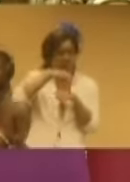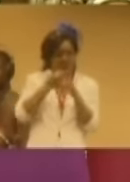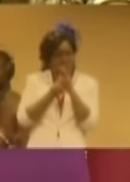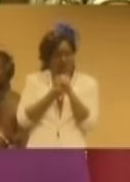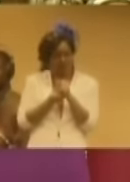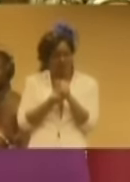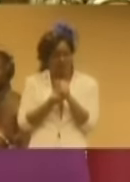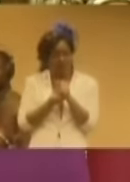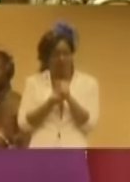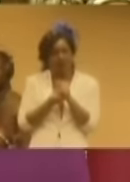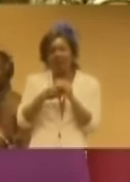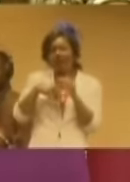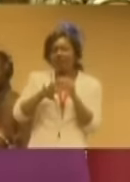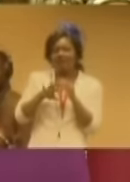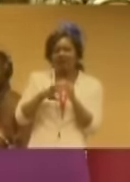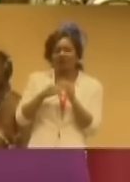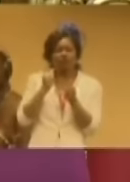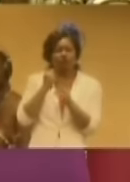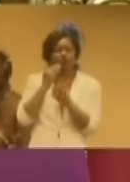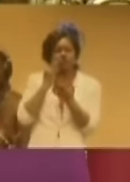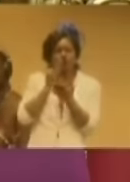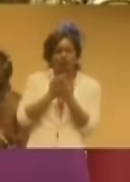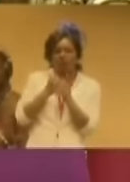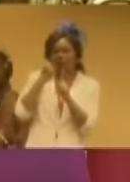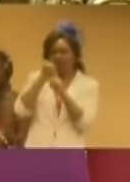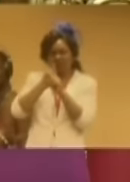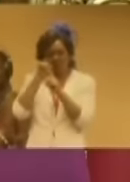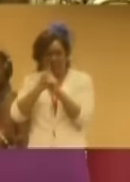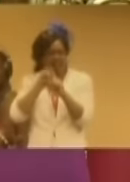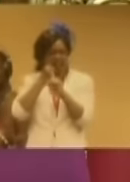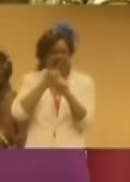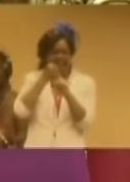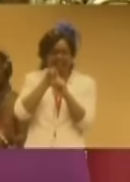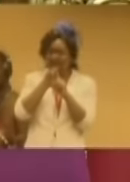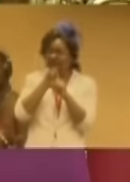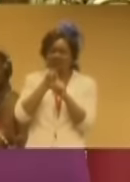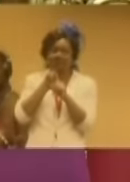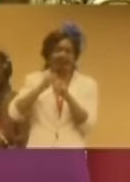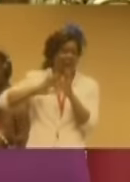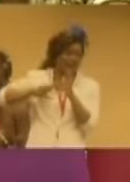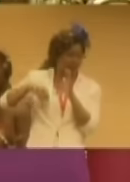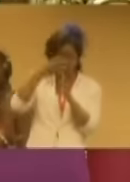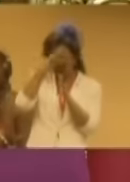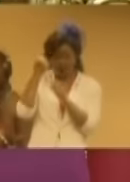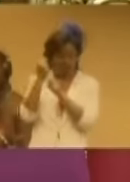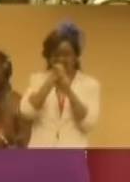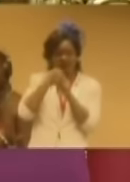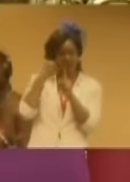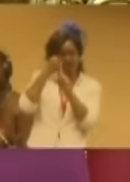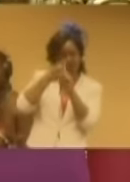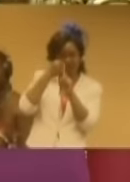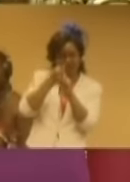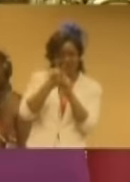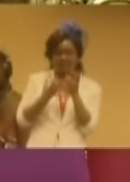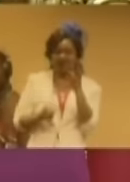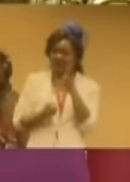we put all the challenges we faced the previous year behind us and tap into the